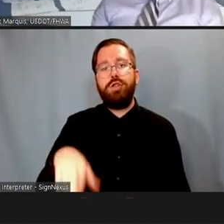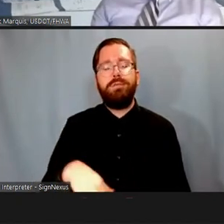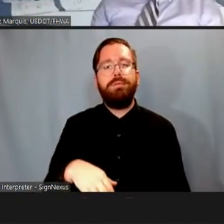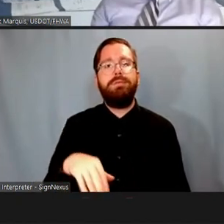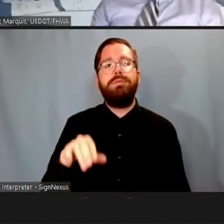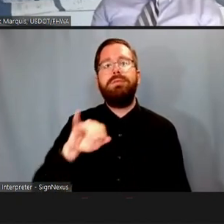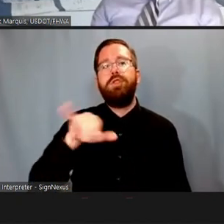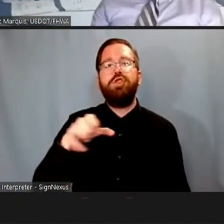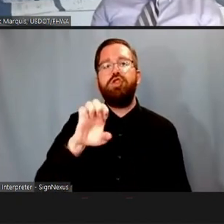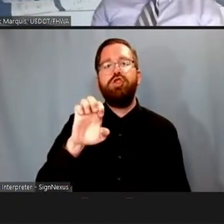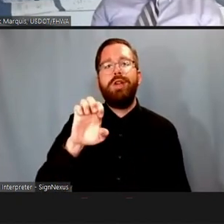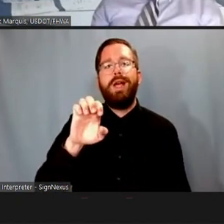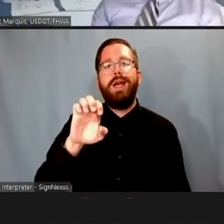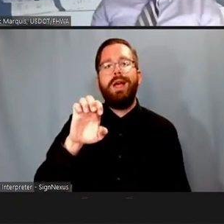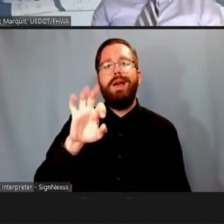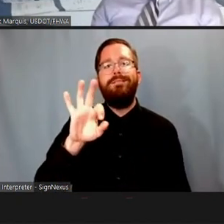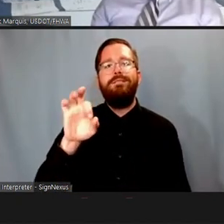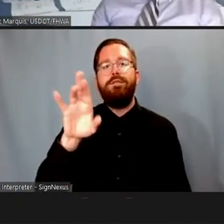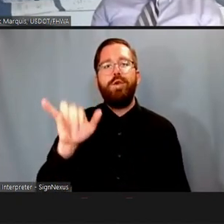jeffy tuller